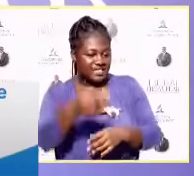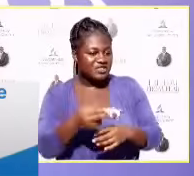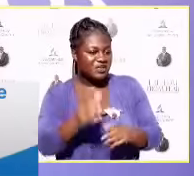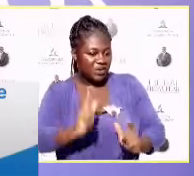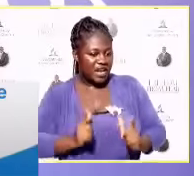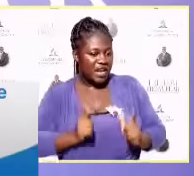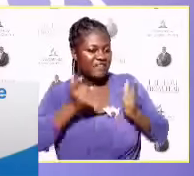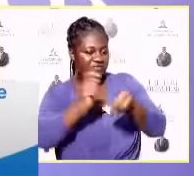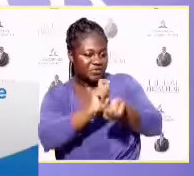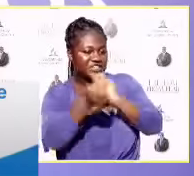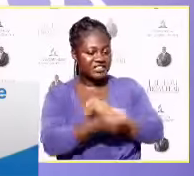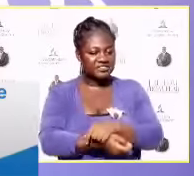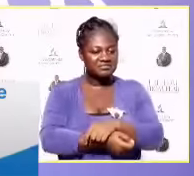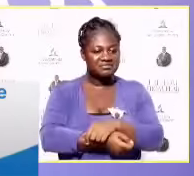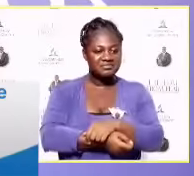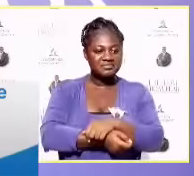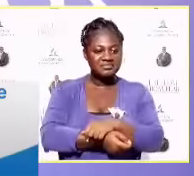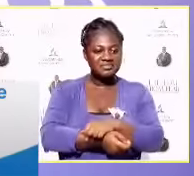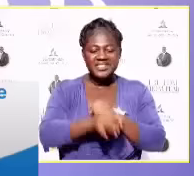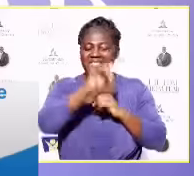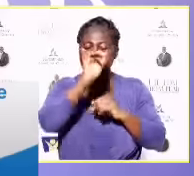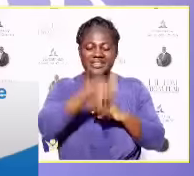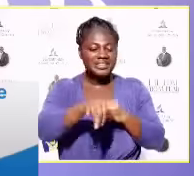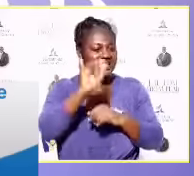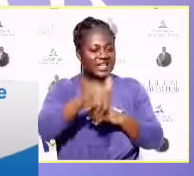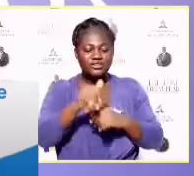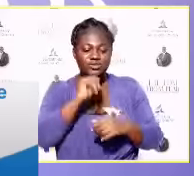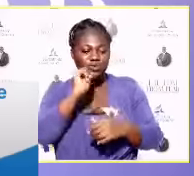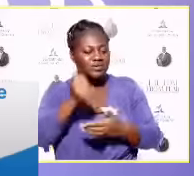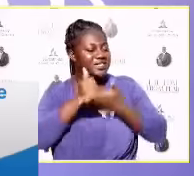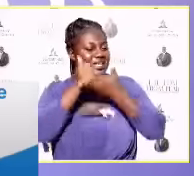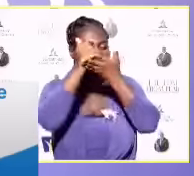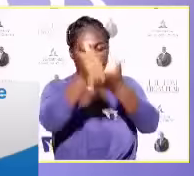people's minds not enlightened by the word of God.